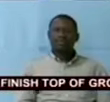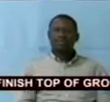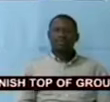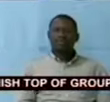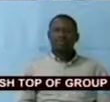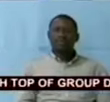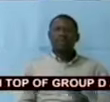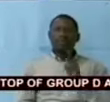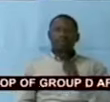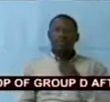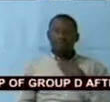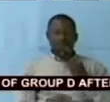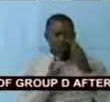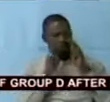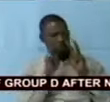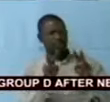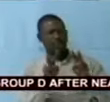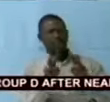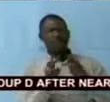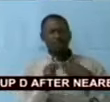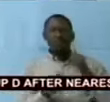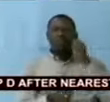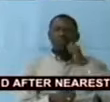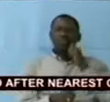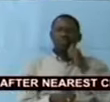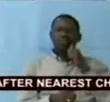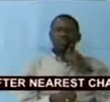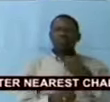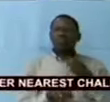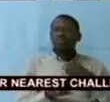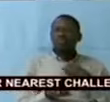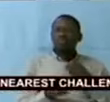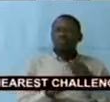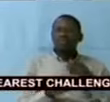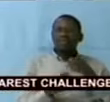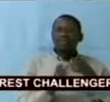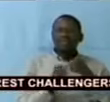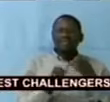But it was seen that it could be used to clobber political enemies.